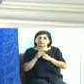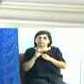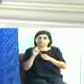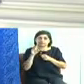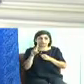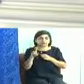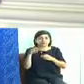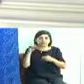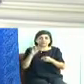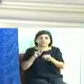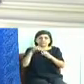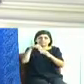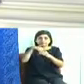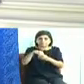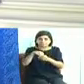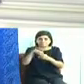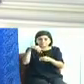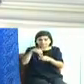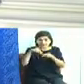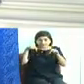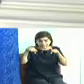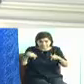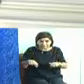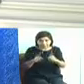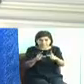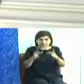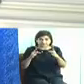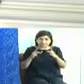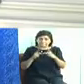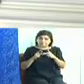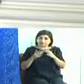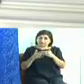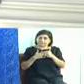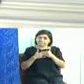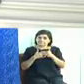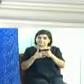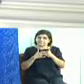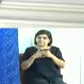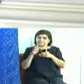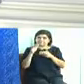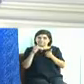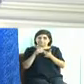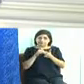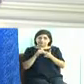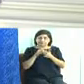were planted in this place, almost